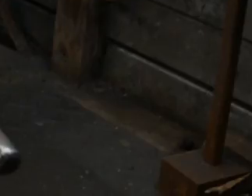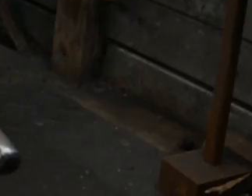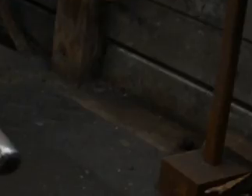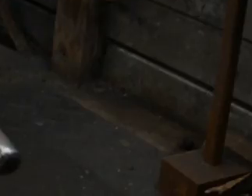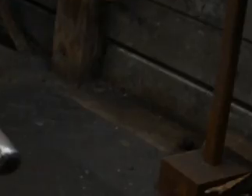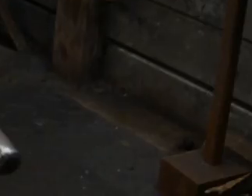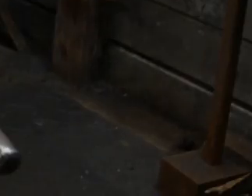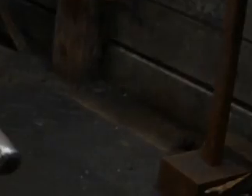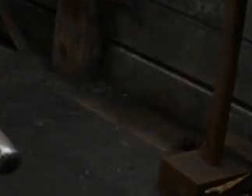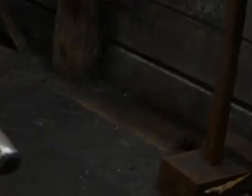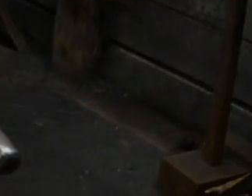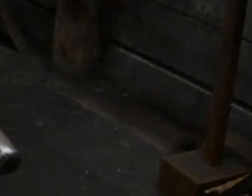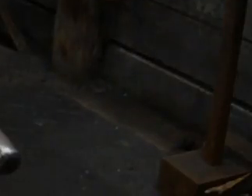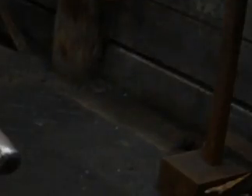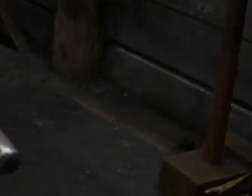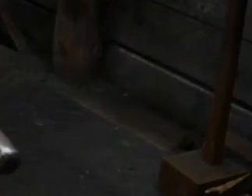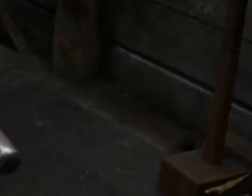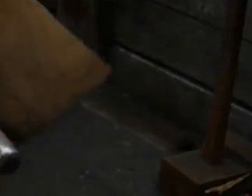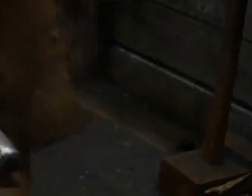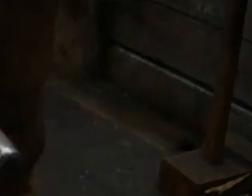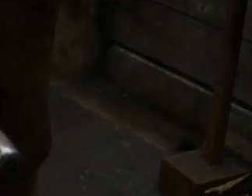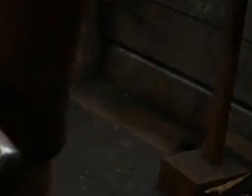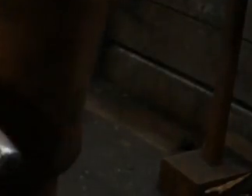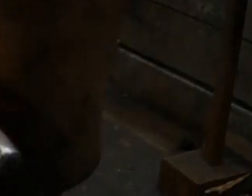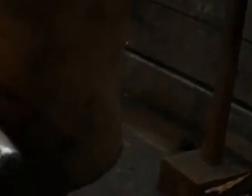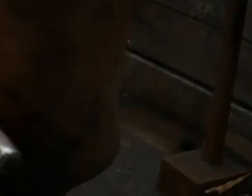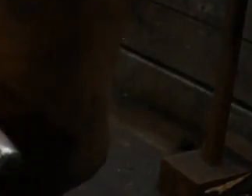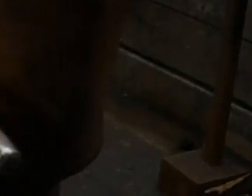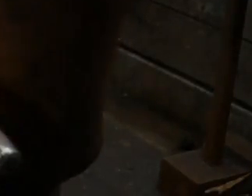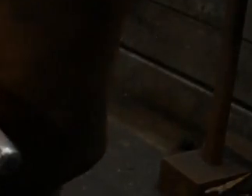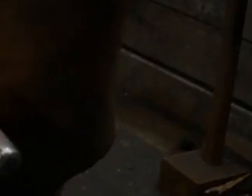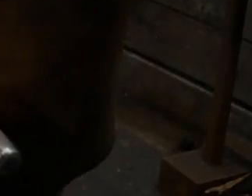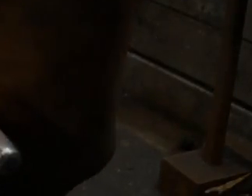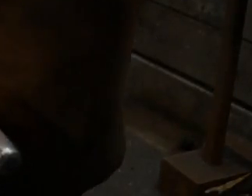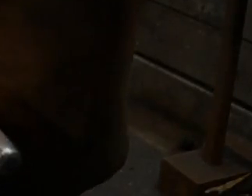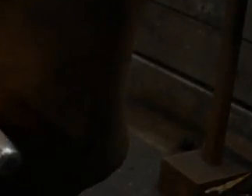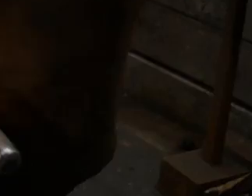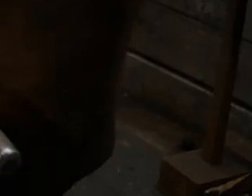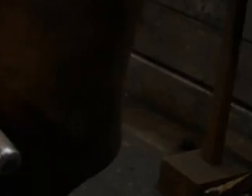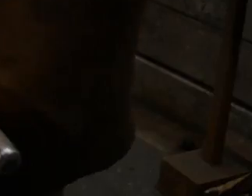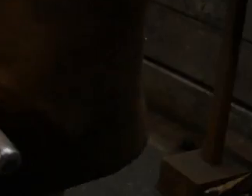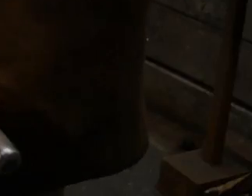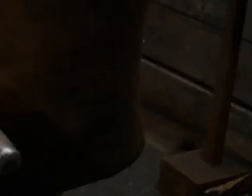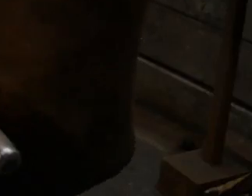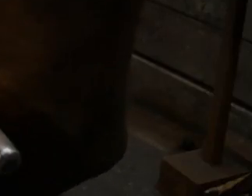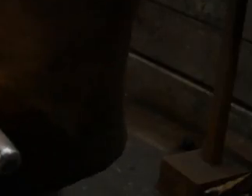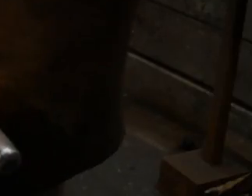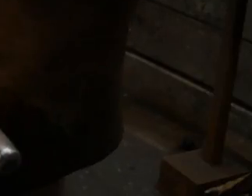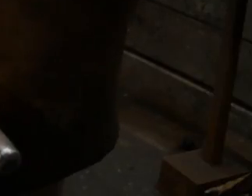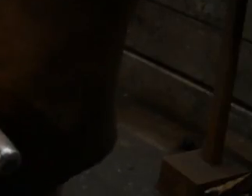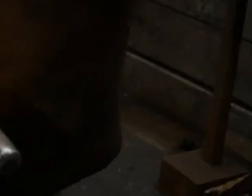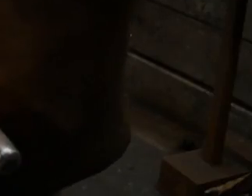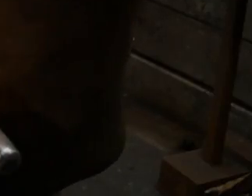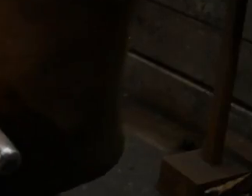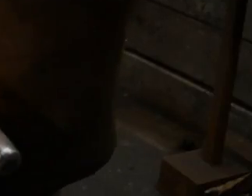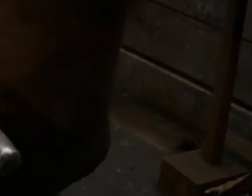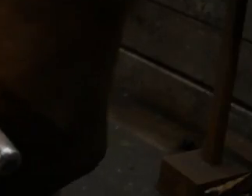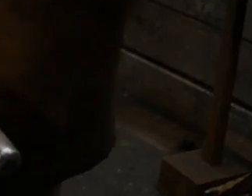All right, come on, you. There we go. Drop forging things. All right, now I'm just squaring these up a little